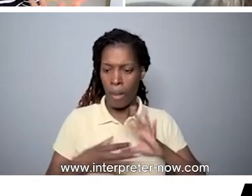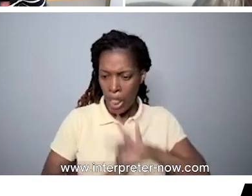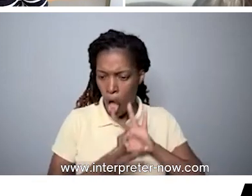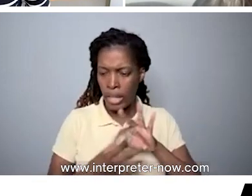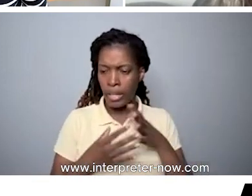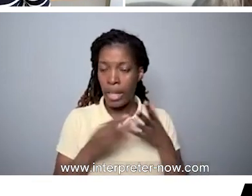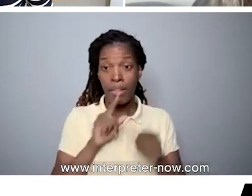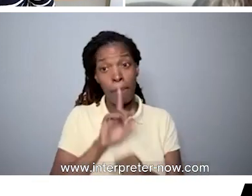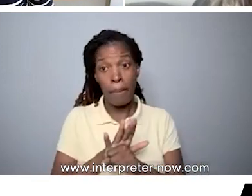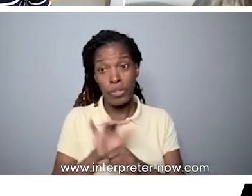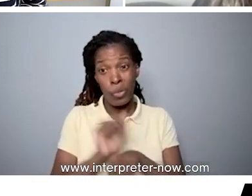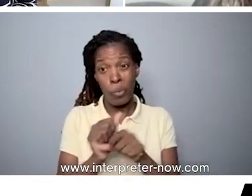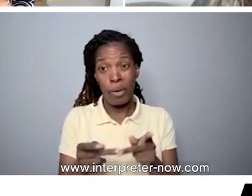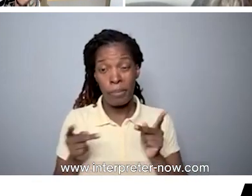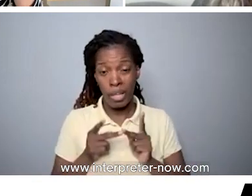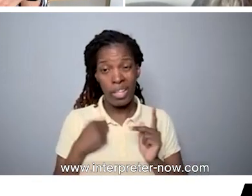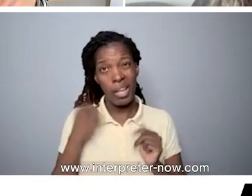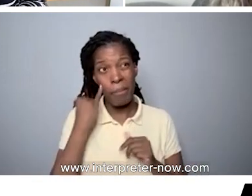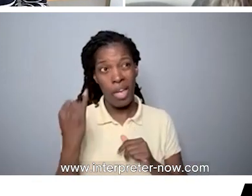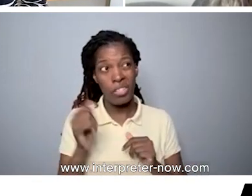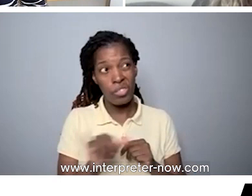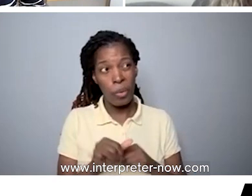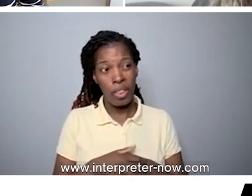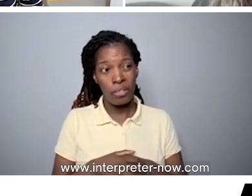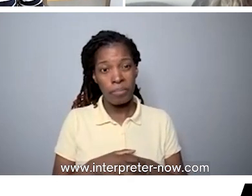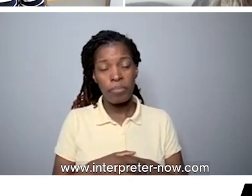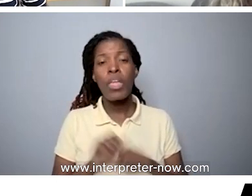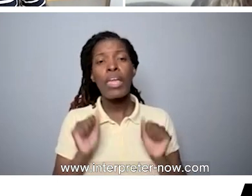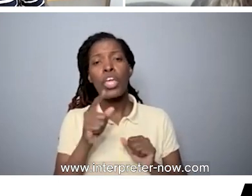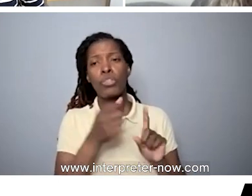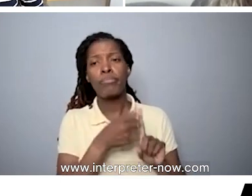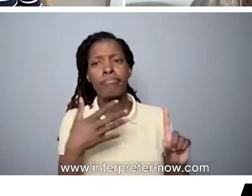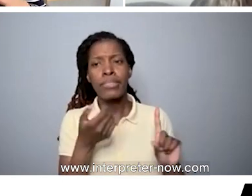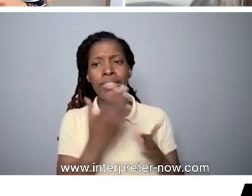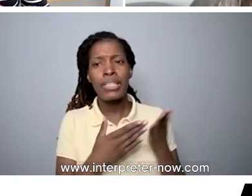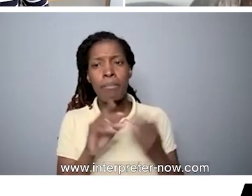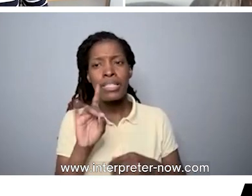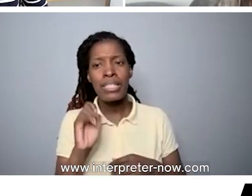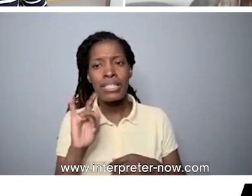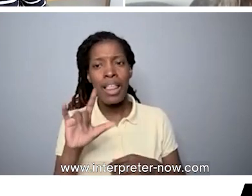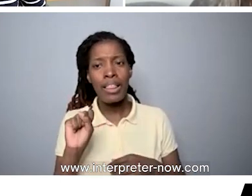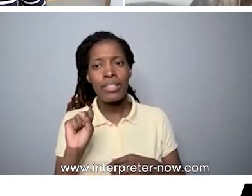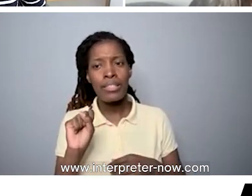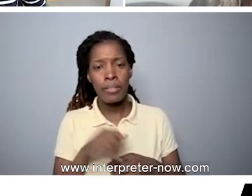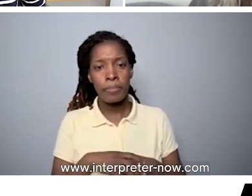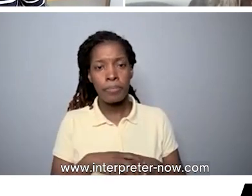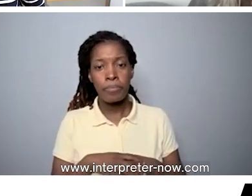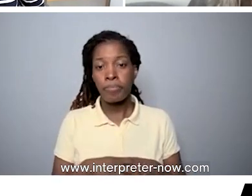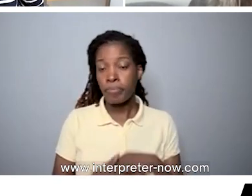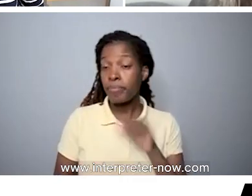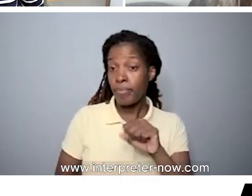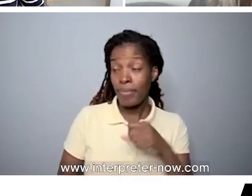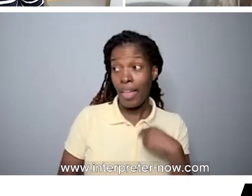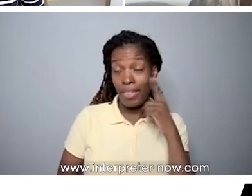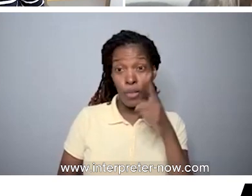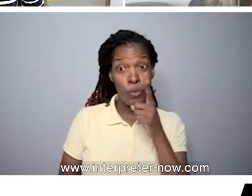our engagement. And our commitment to that workplace too, I would imagine as well. Can you go into some of the details?